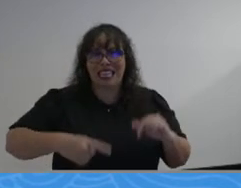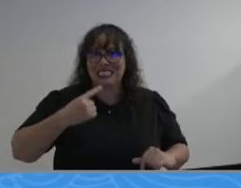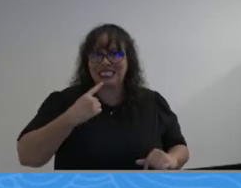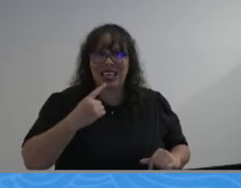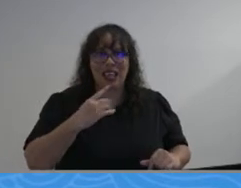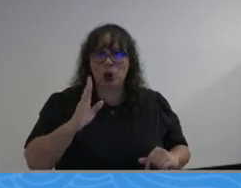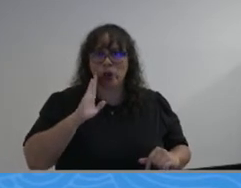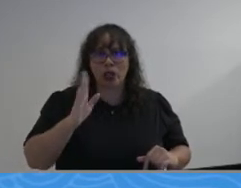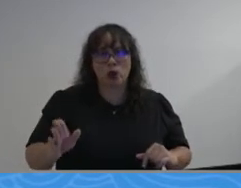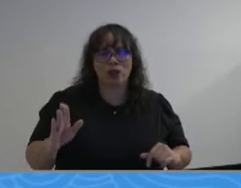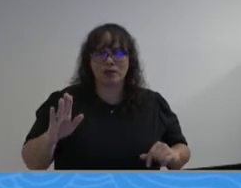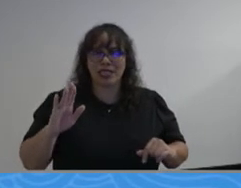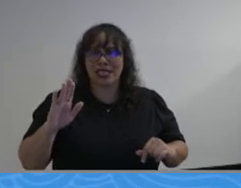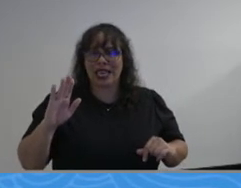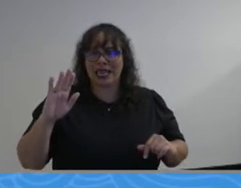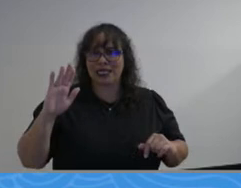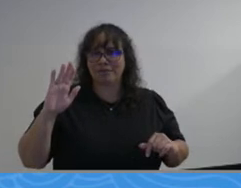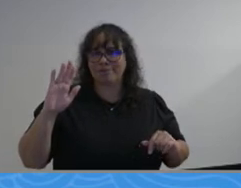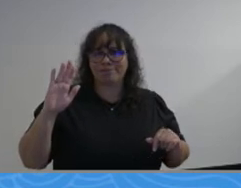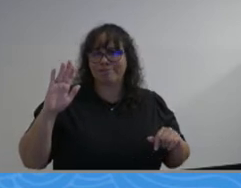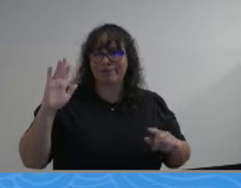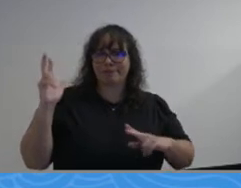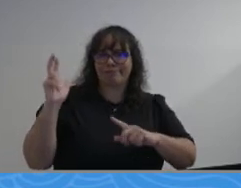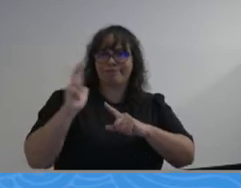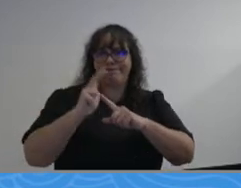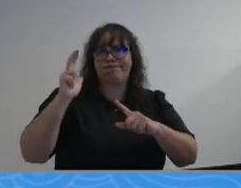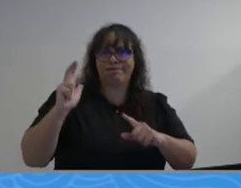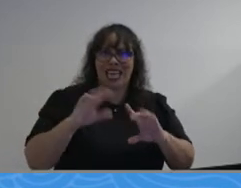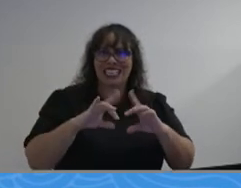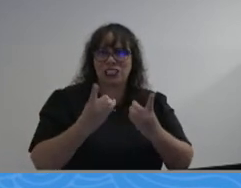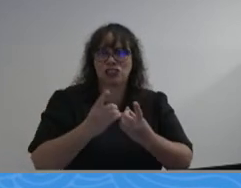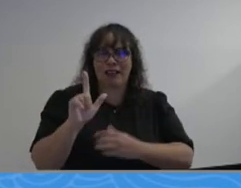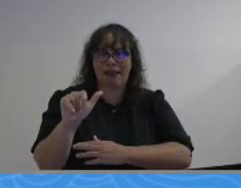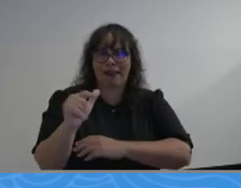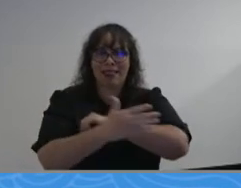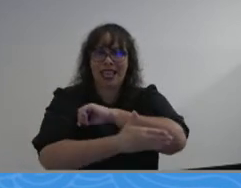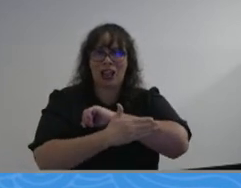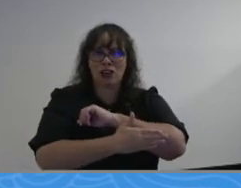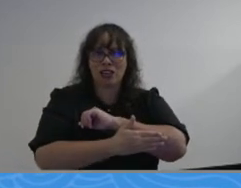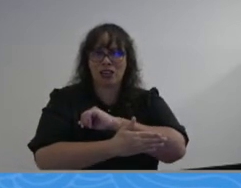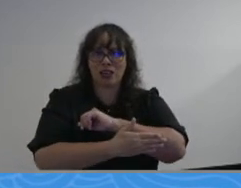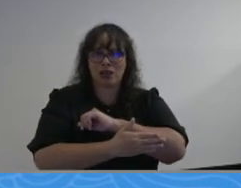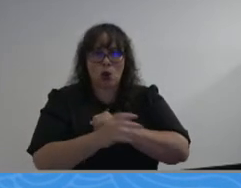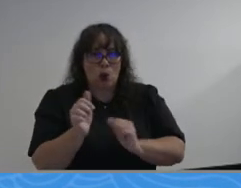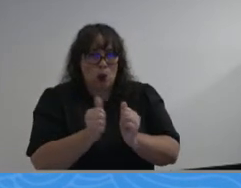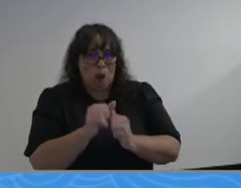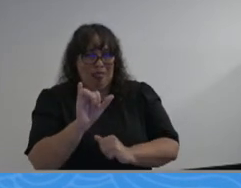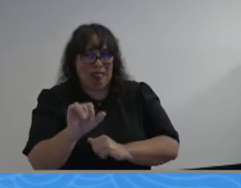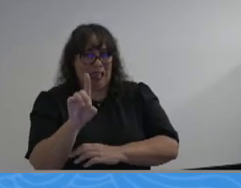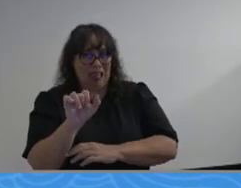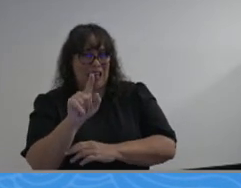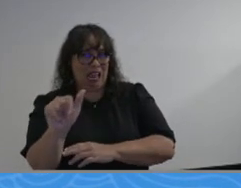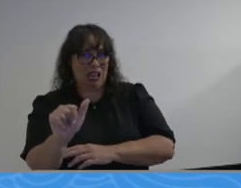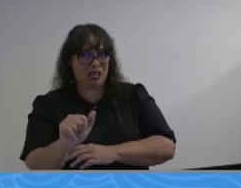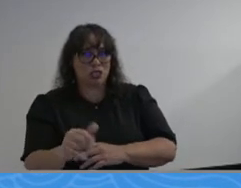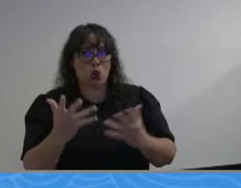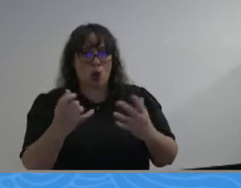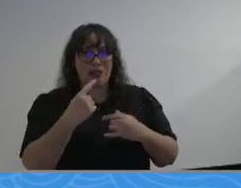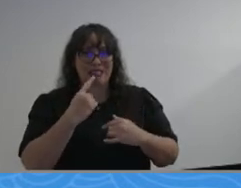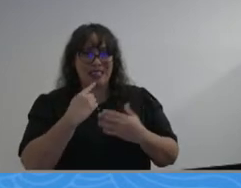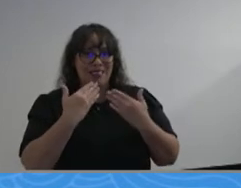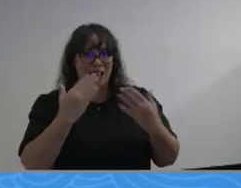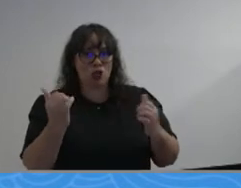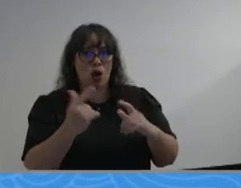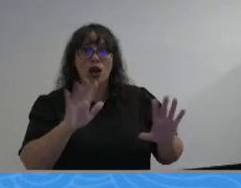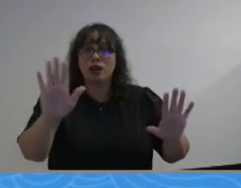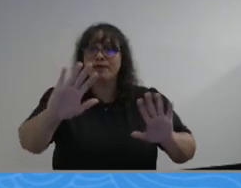we are going to be a shiny district in LA County if we continue to see some of the data coming out. So I just want to say thank you all. Dr. Howard,